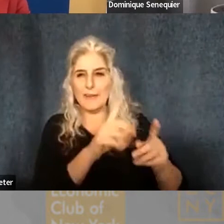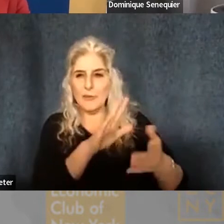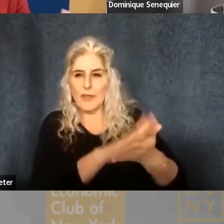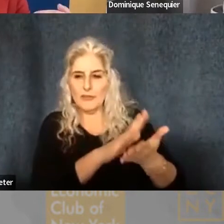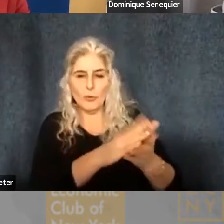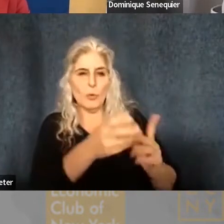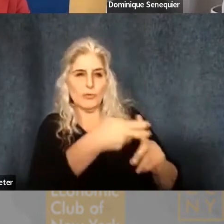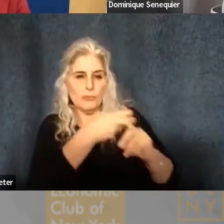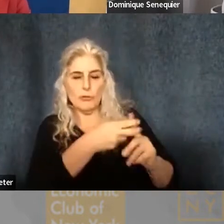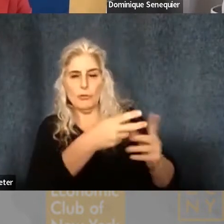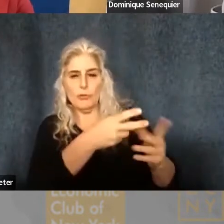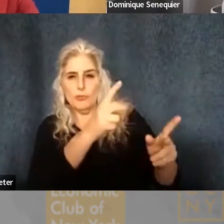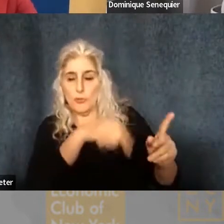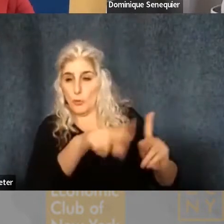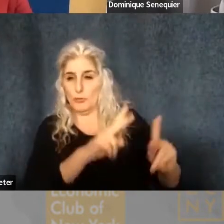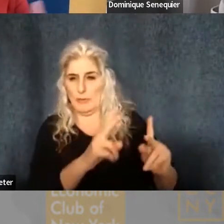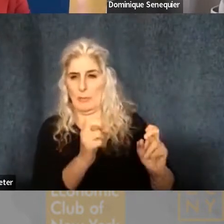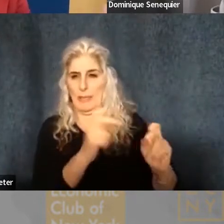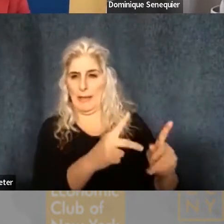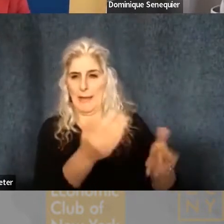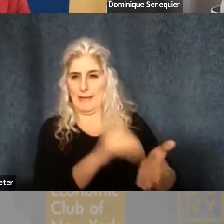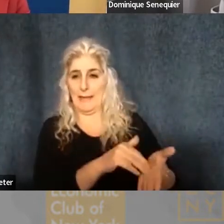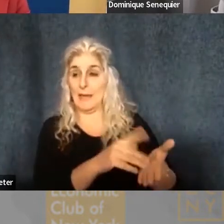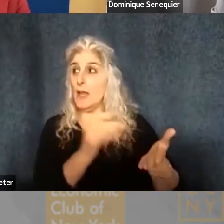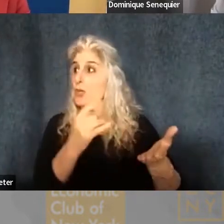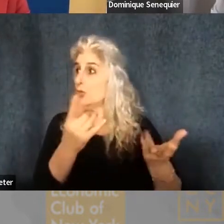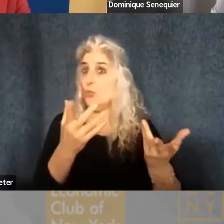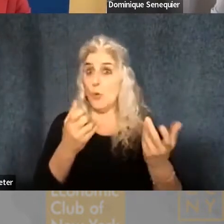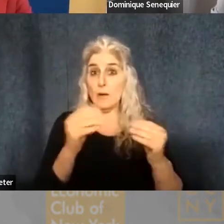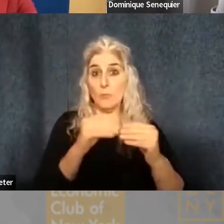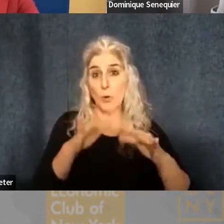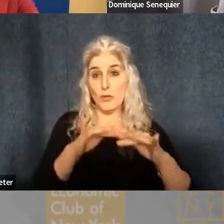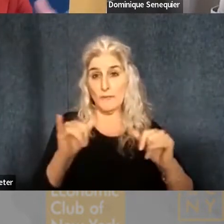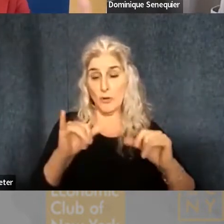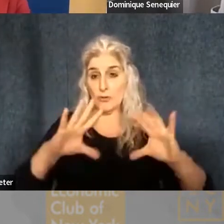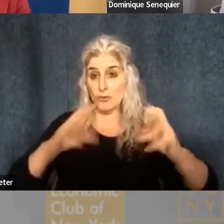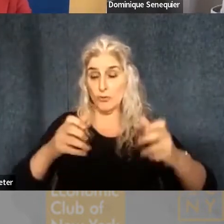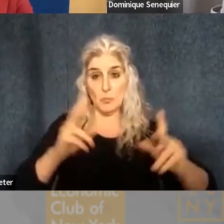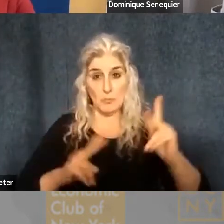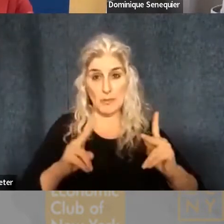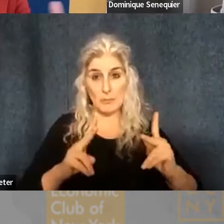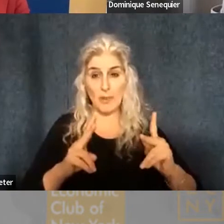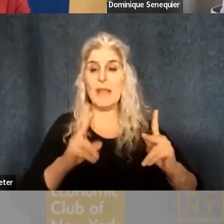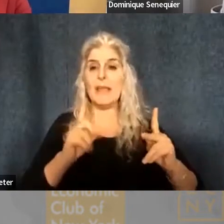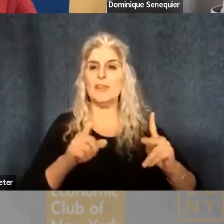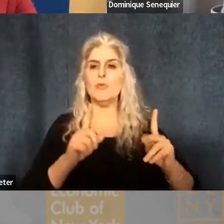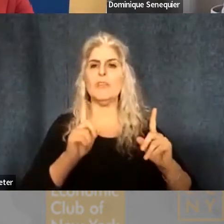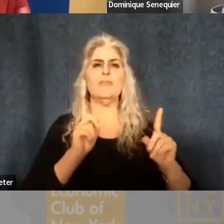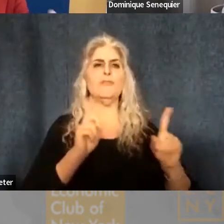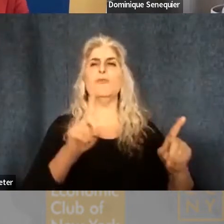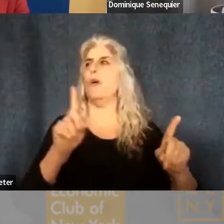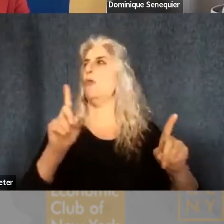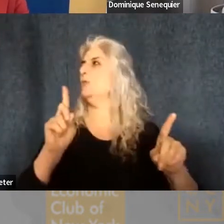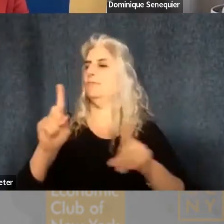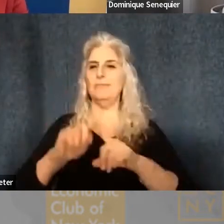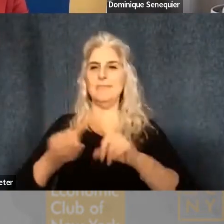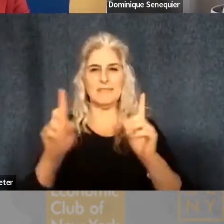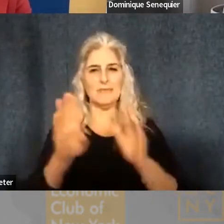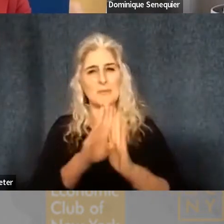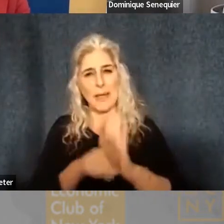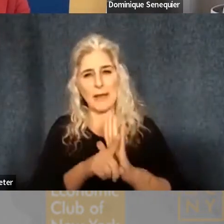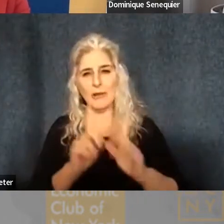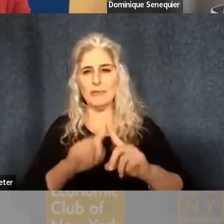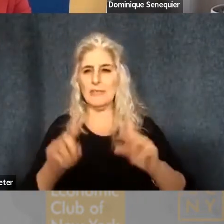diverse pool of talent, you need to broaden that, right? And so go to different schools, different backgrounds, different